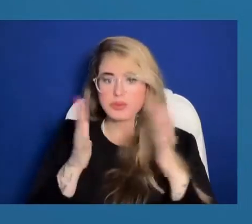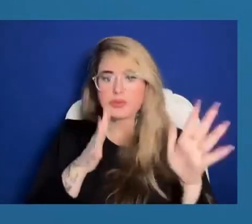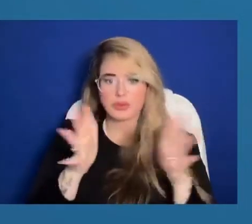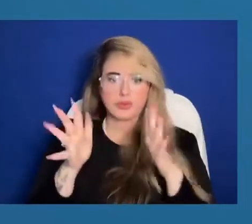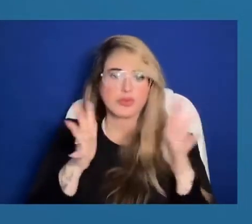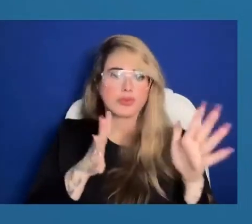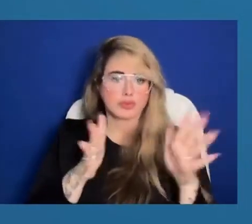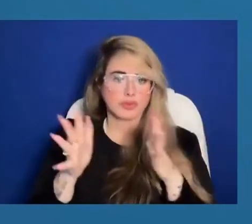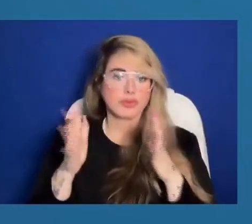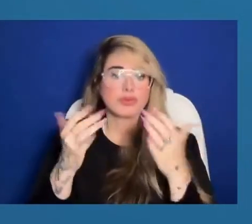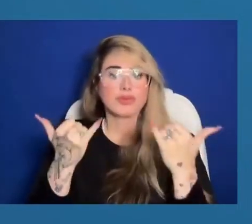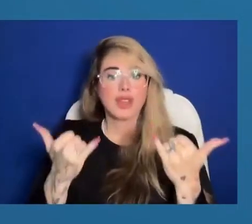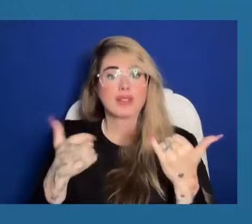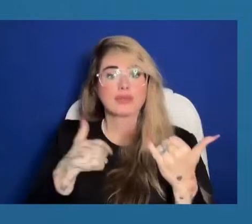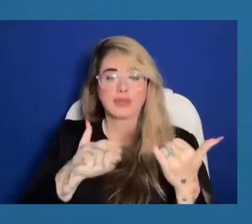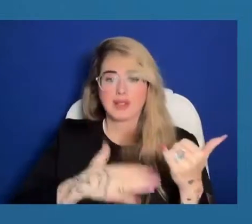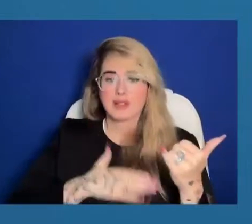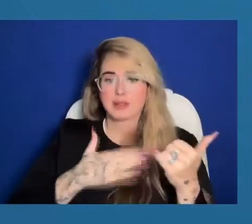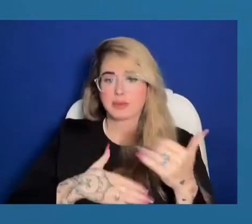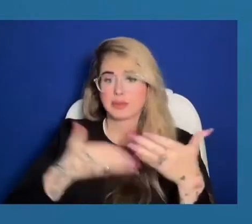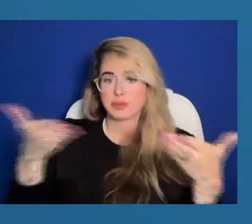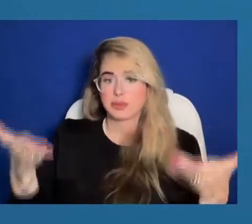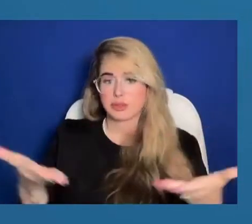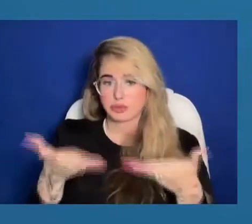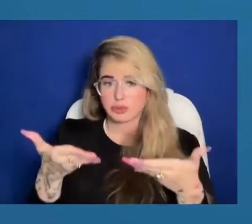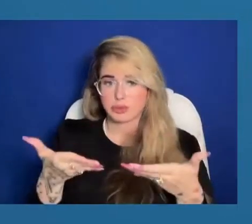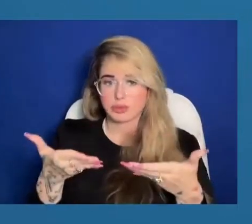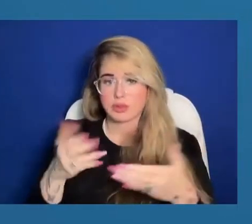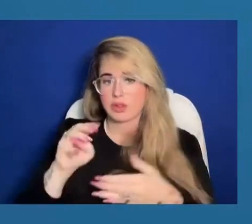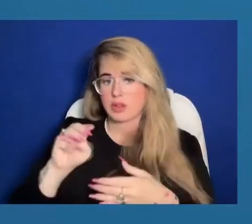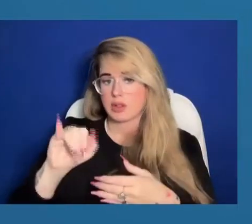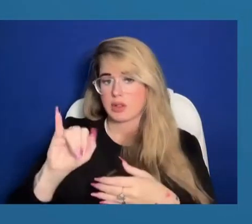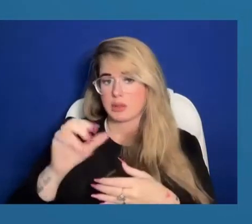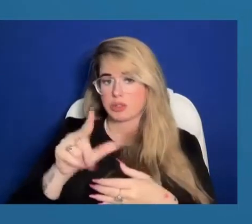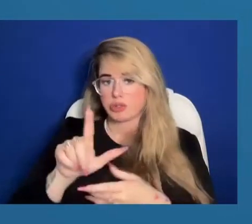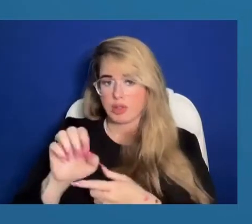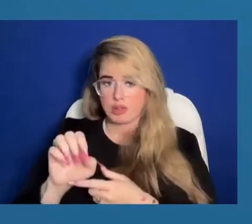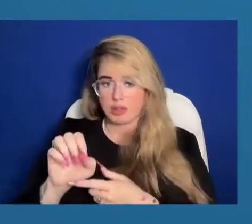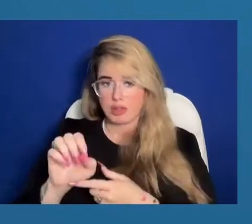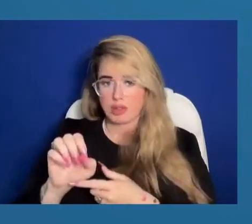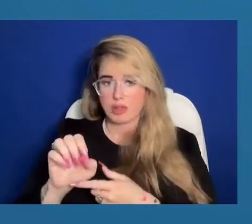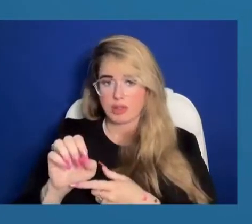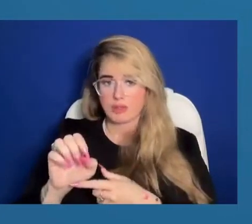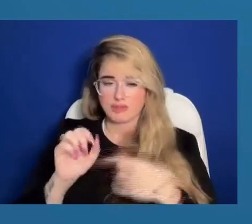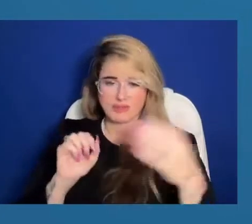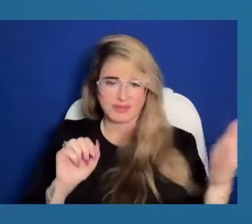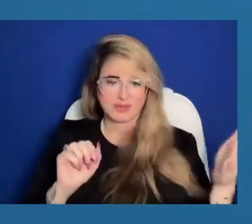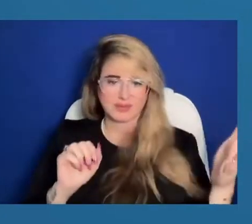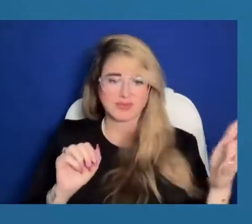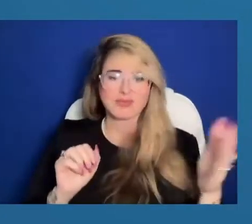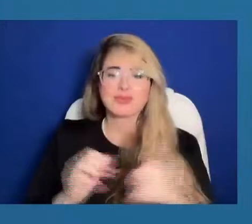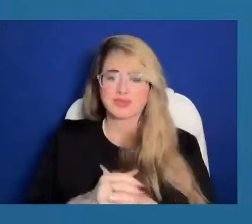it's my pleasure to introduce Michelle Ned.